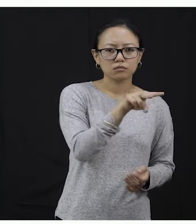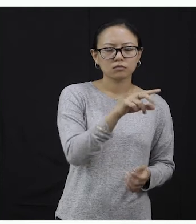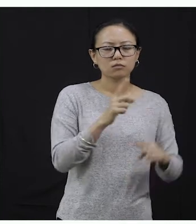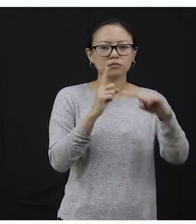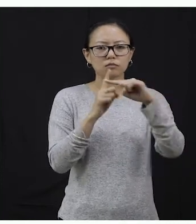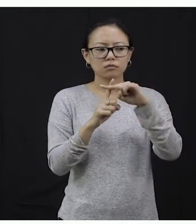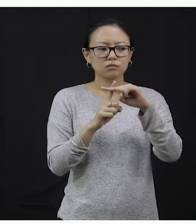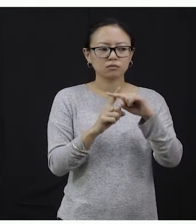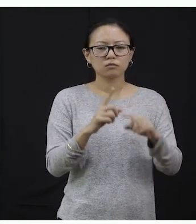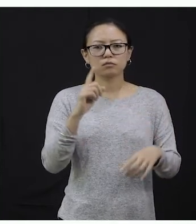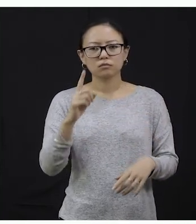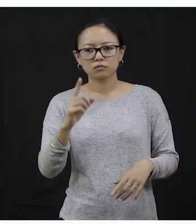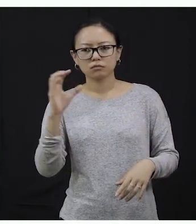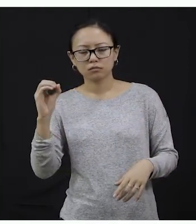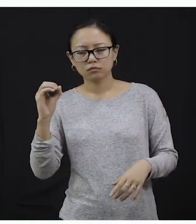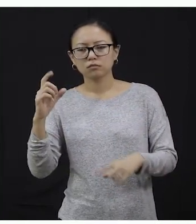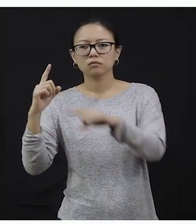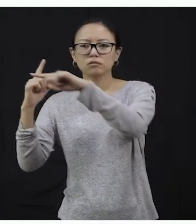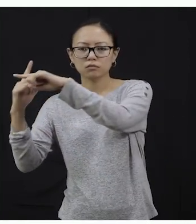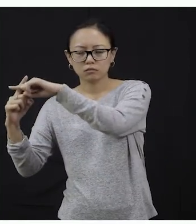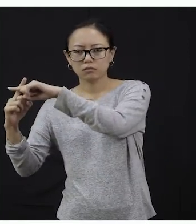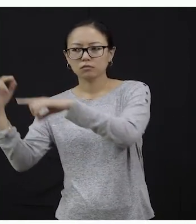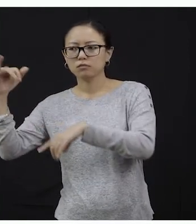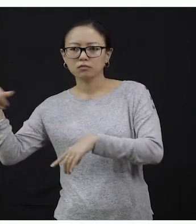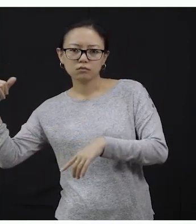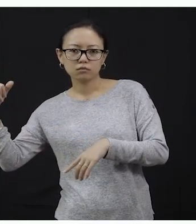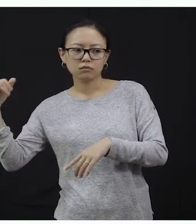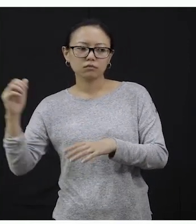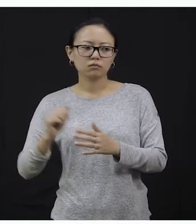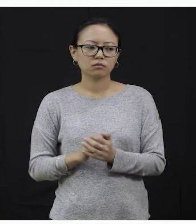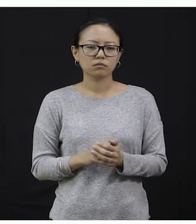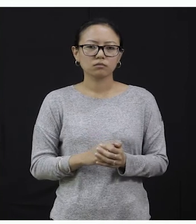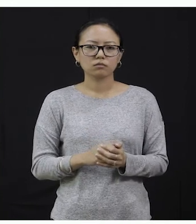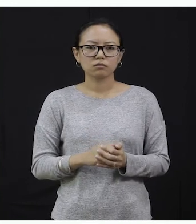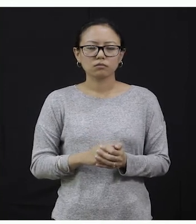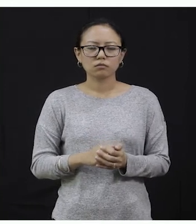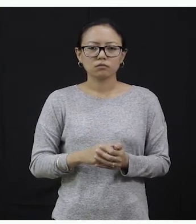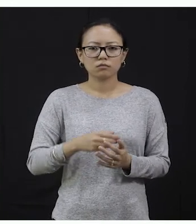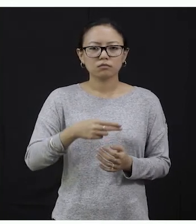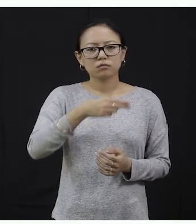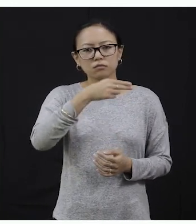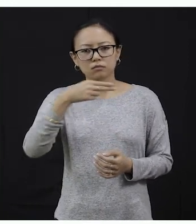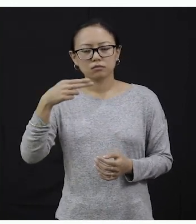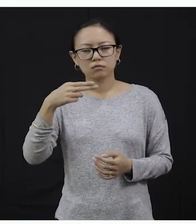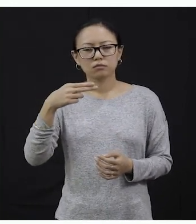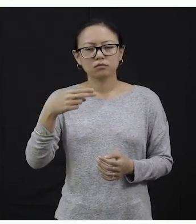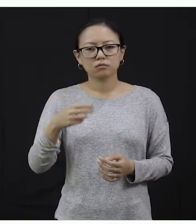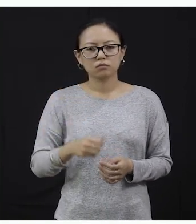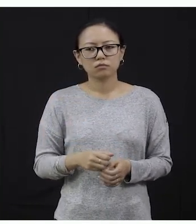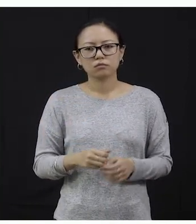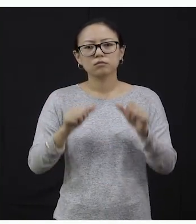10 plus 6. So that is your 100 plus 10 plus 6 is your expanded form.